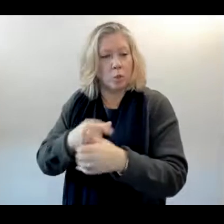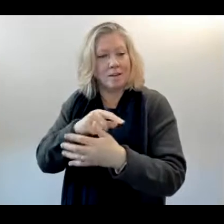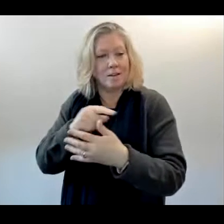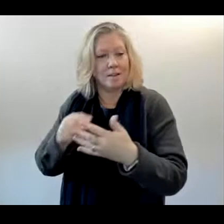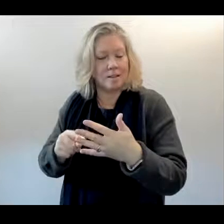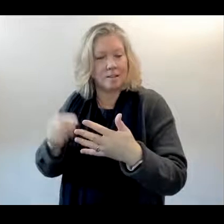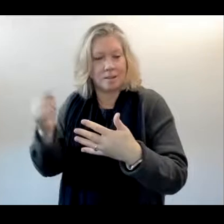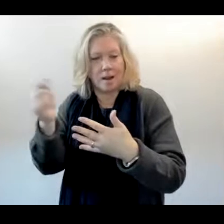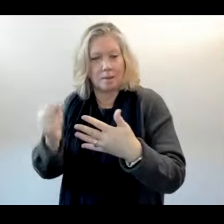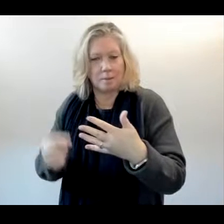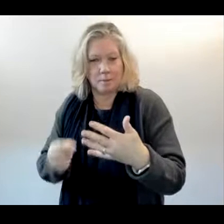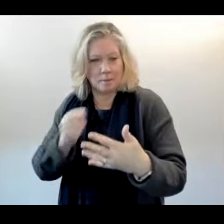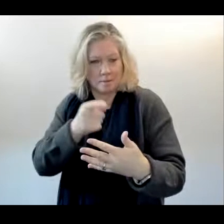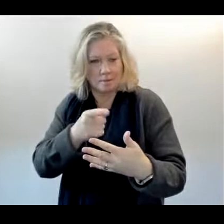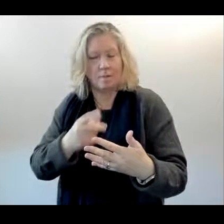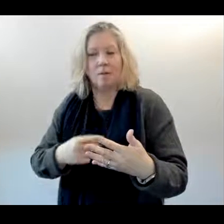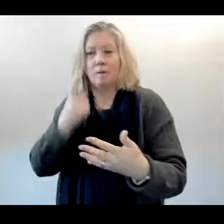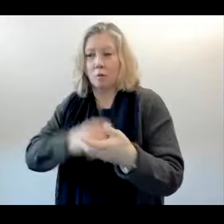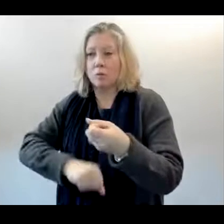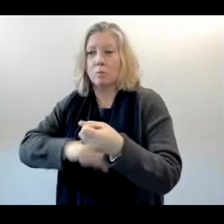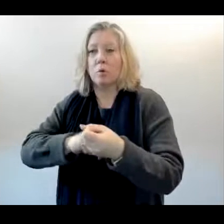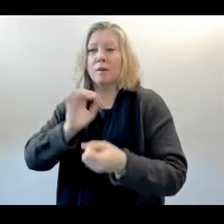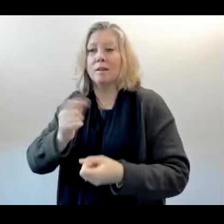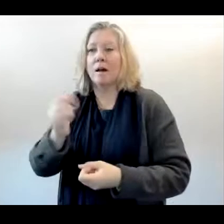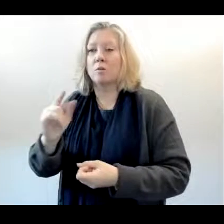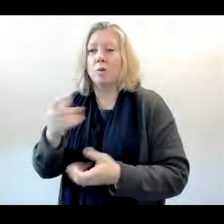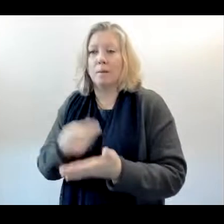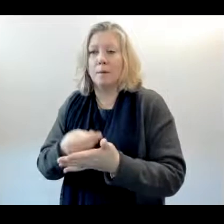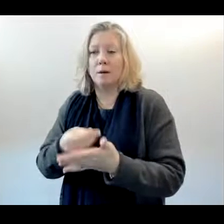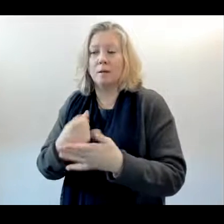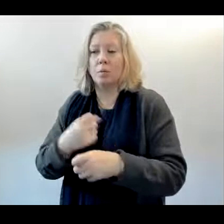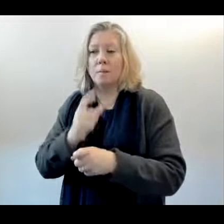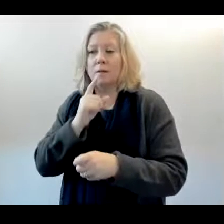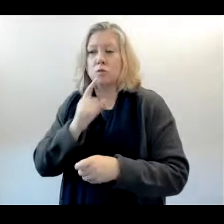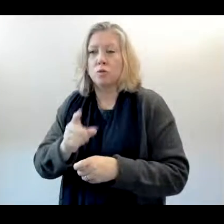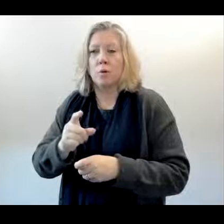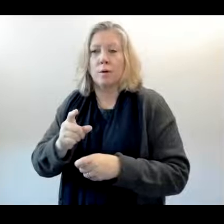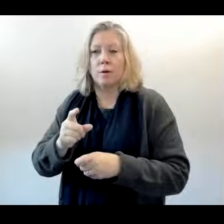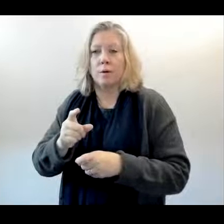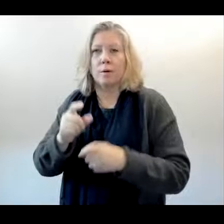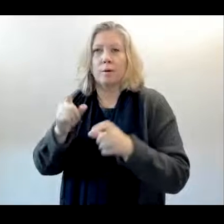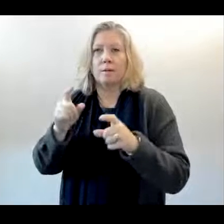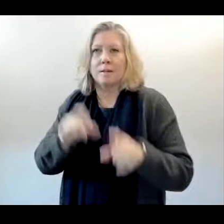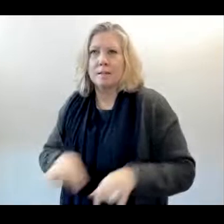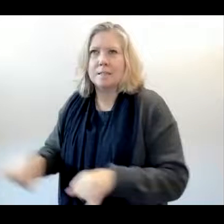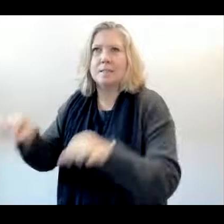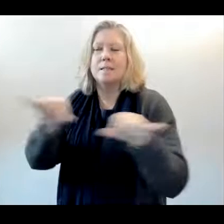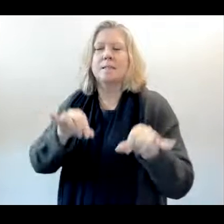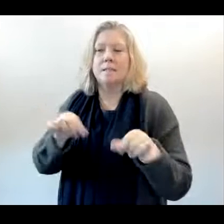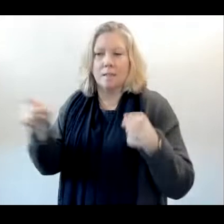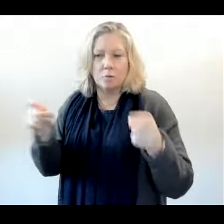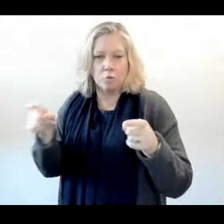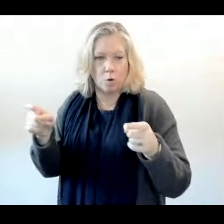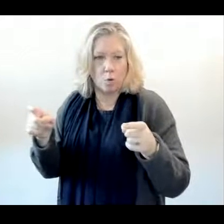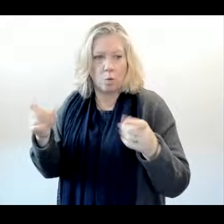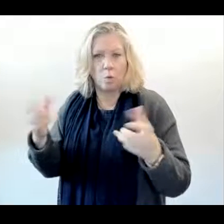to support that actual grant. We want to make sure that there is consistent site control, and we are working diligently to make sure that these items